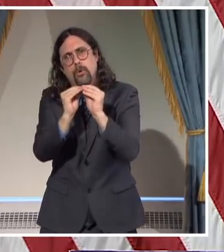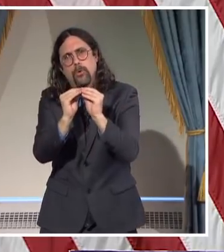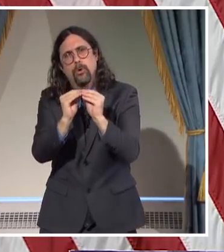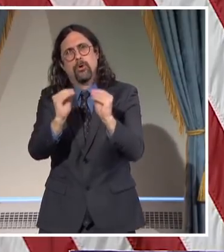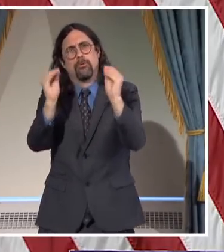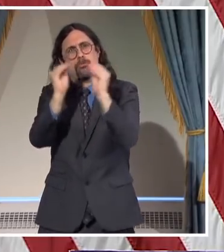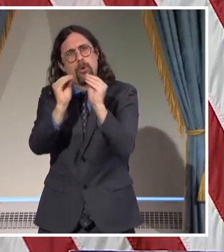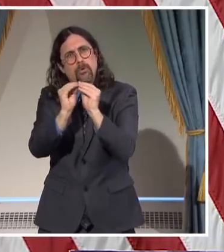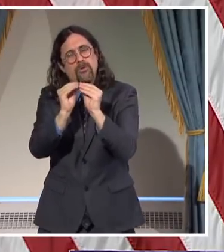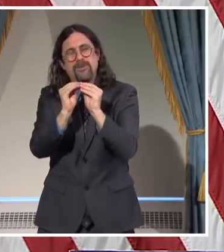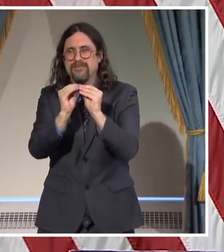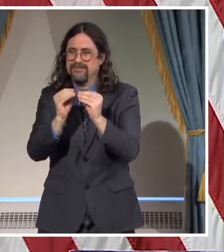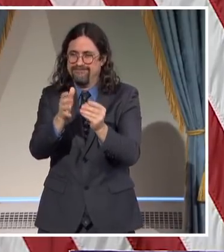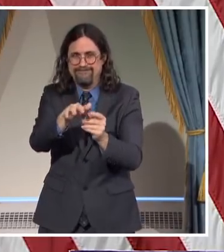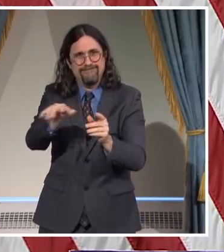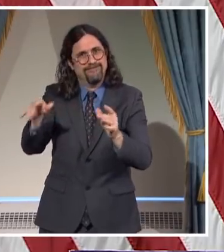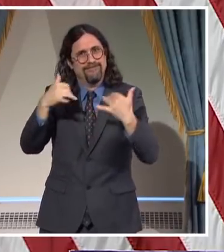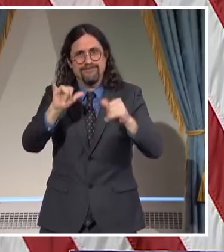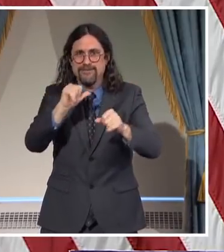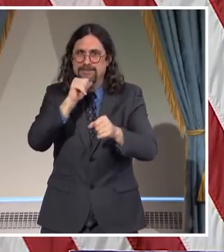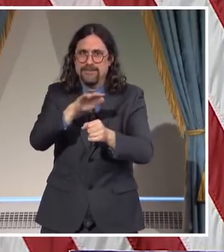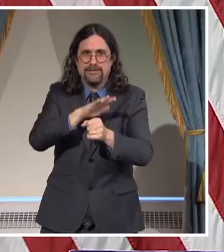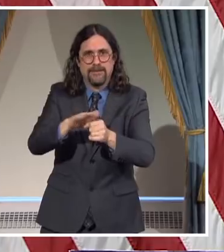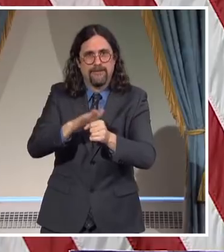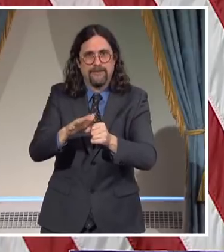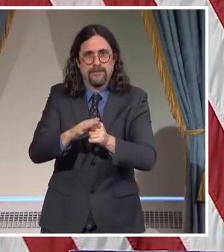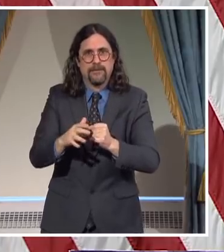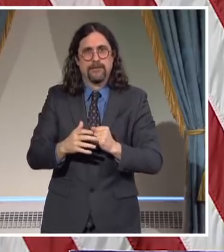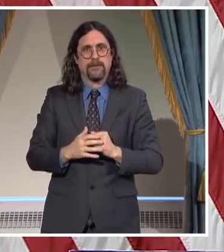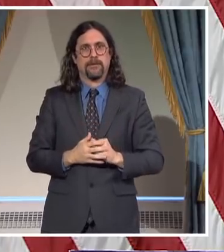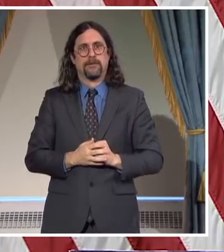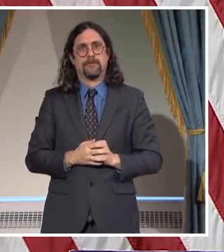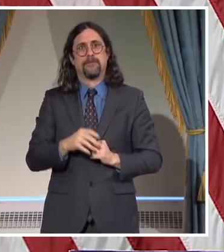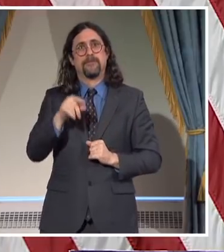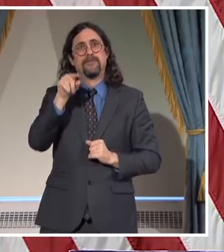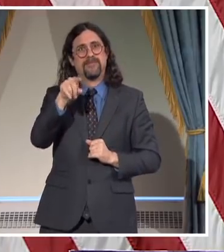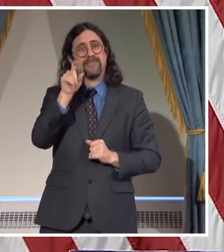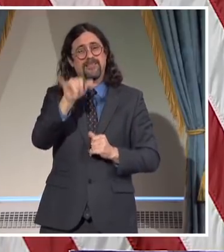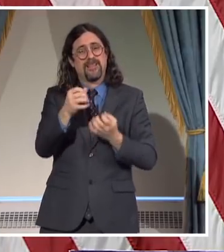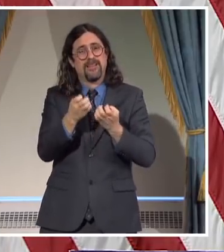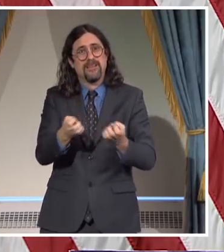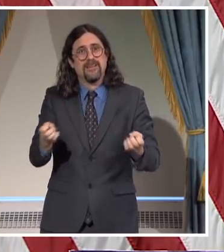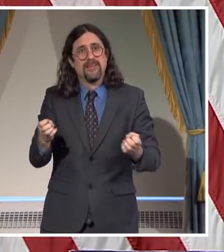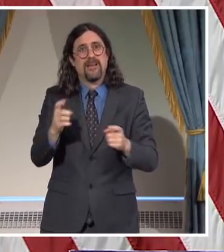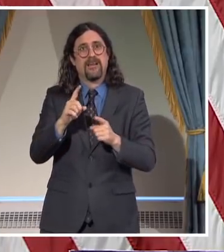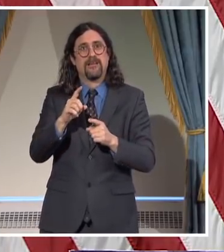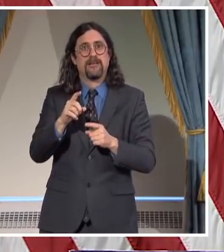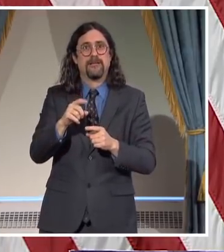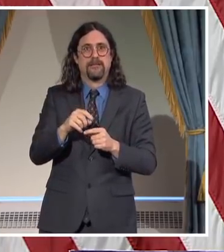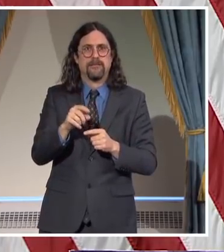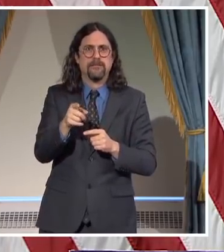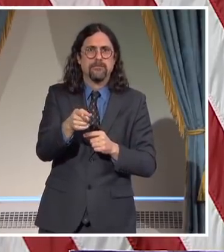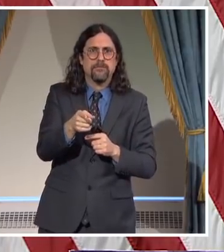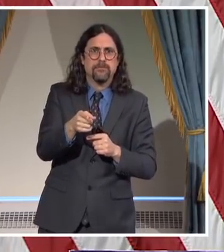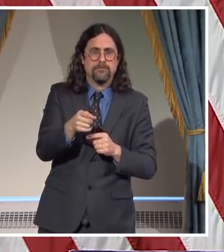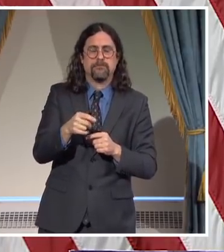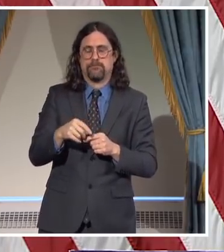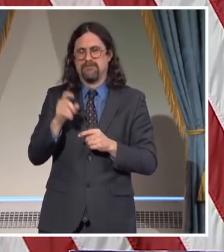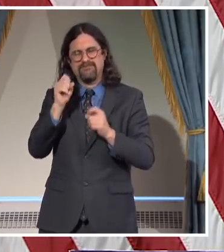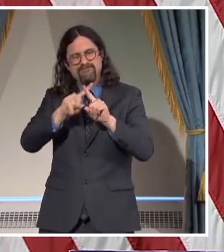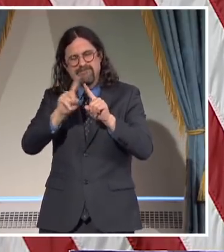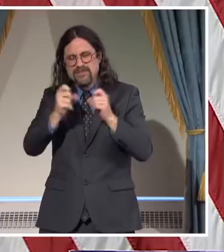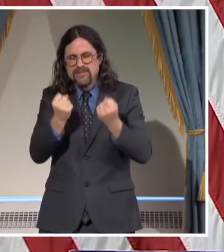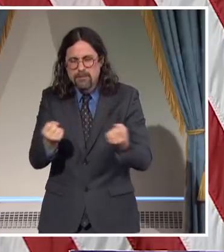getting supplies all over this country on a really rapid basis, starting with those ventilators, putting into play